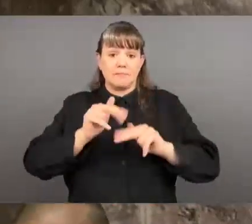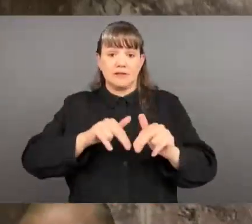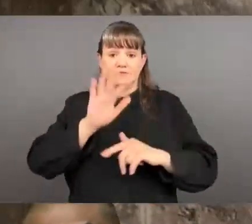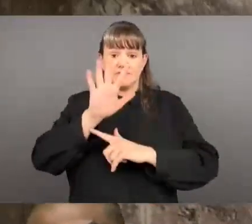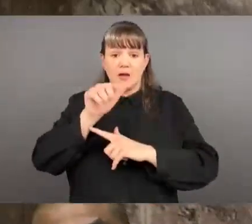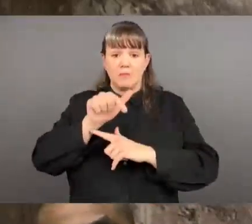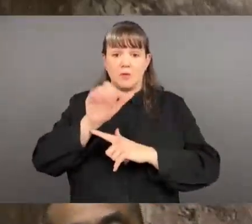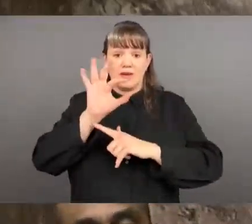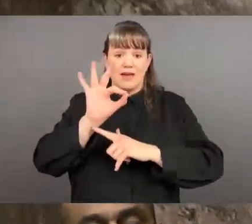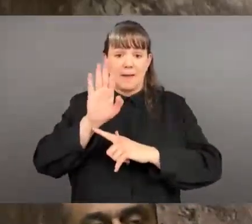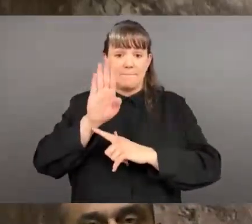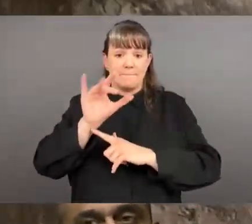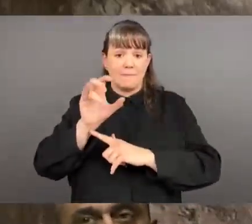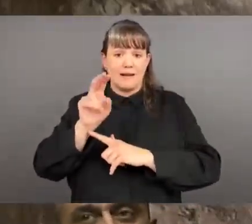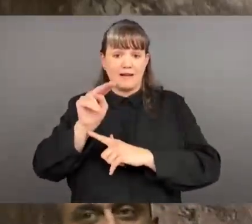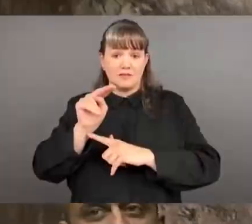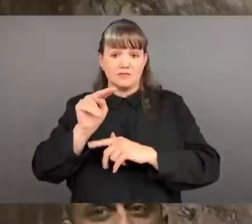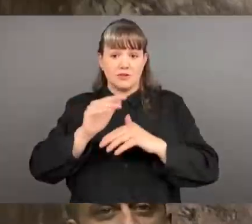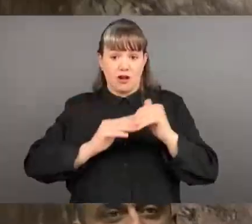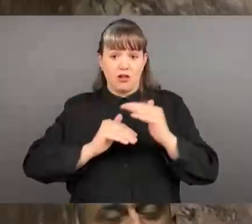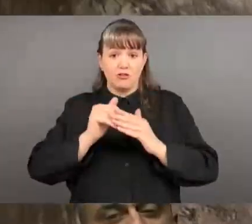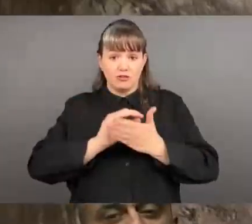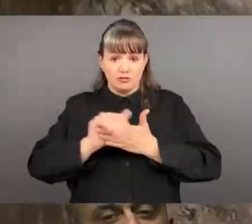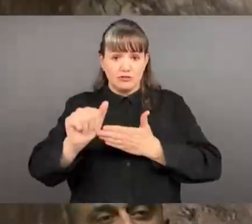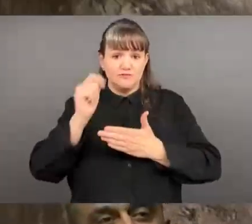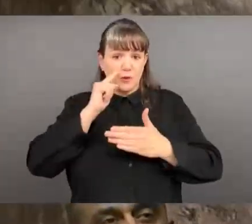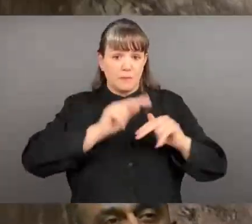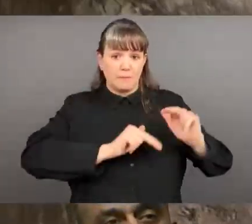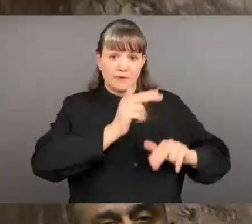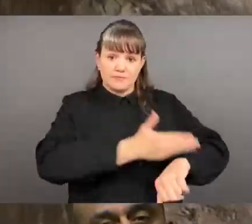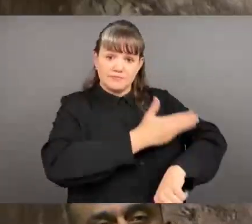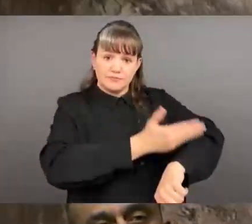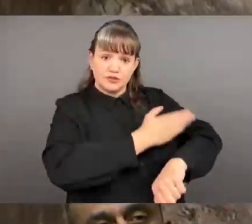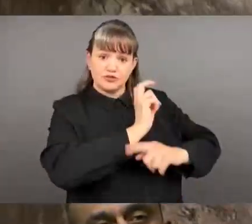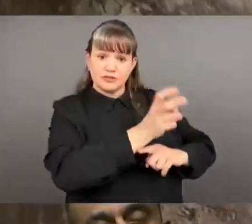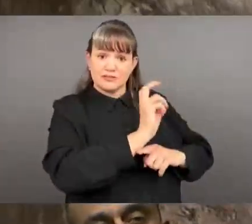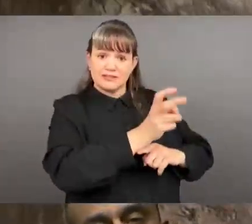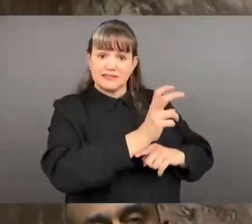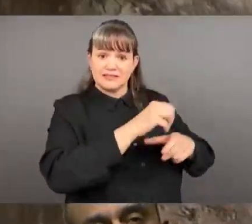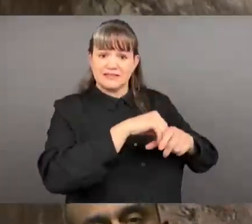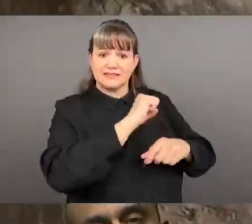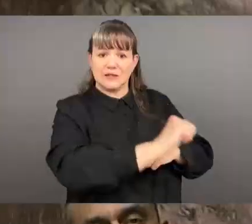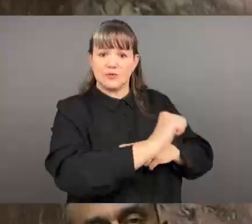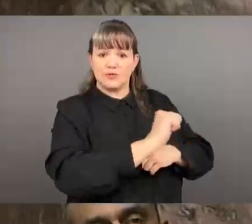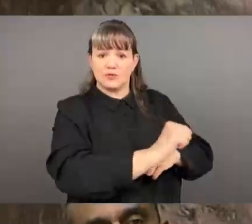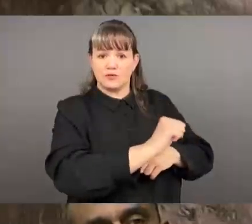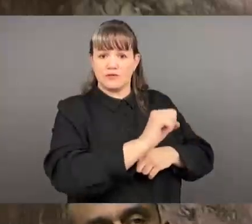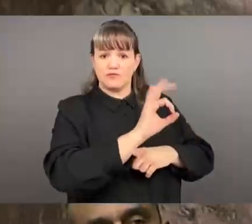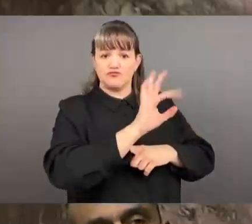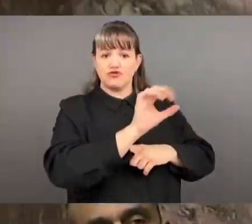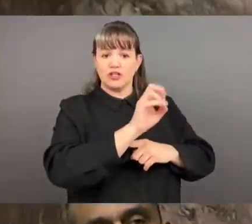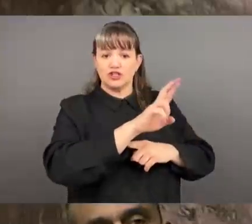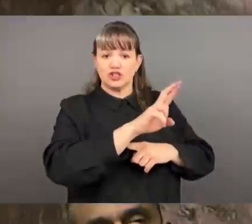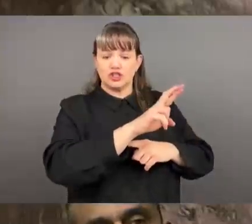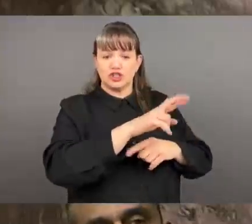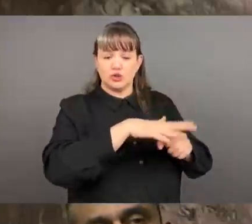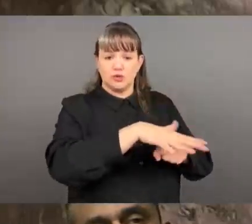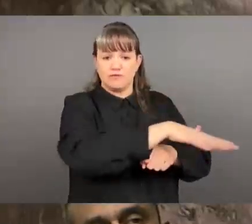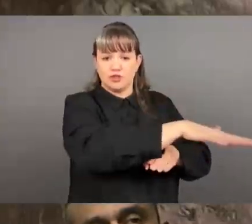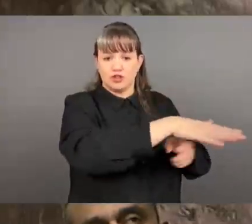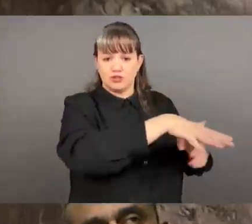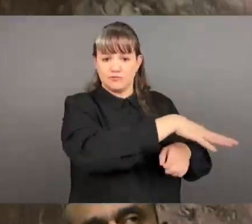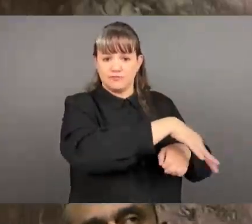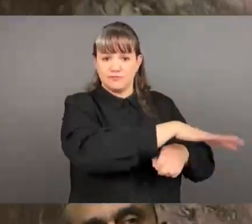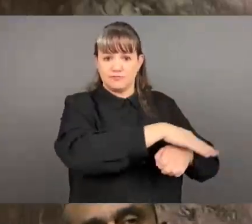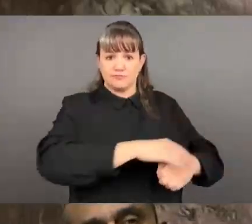Speaker. I don't see any one of them on that side saying don't build it. I don't see any one of them on